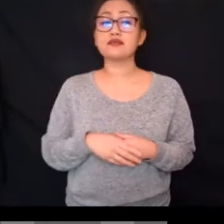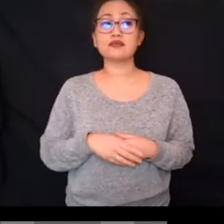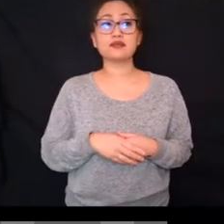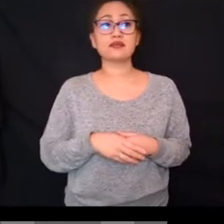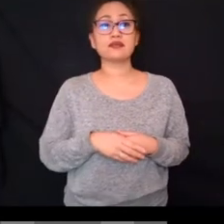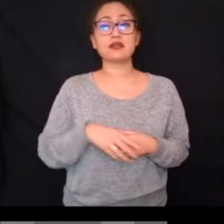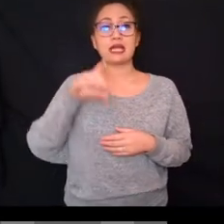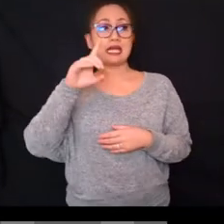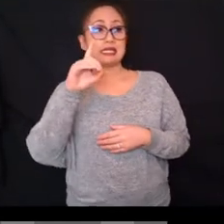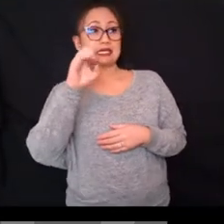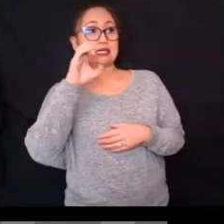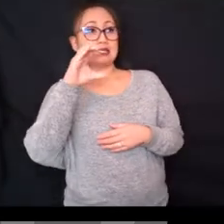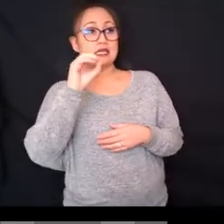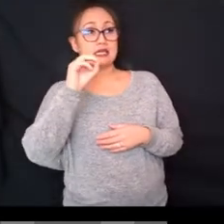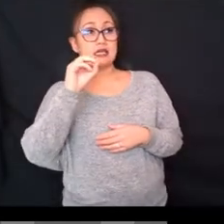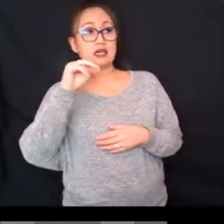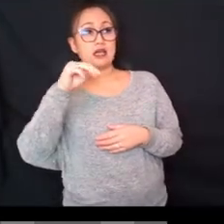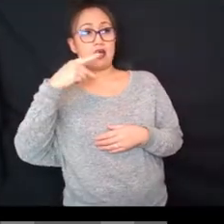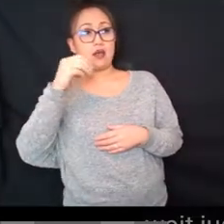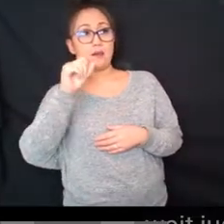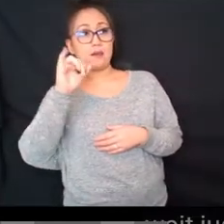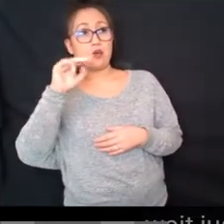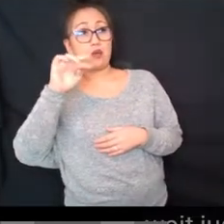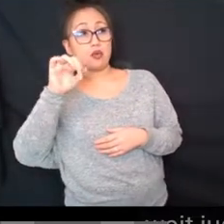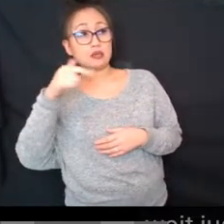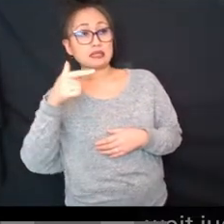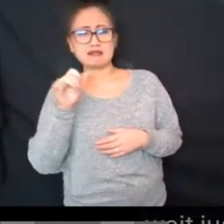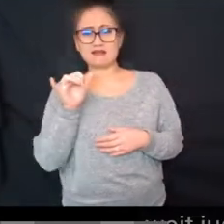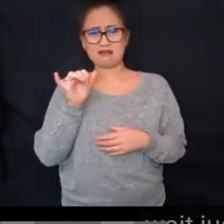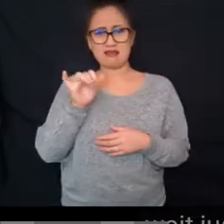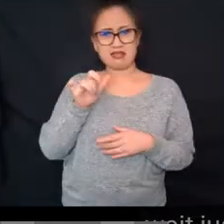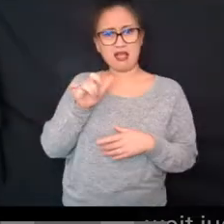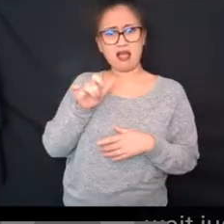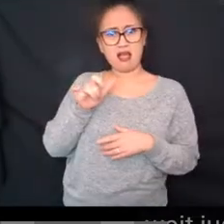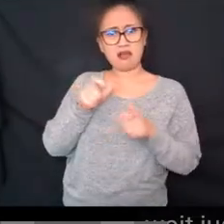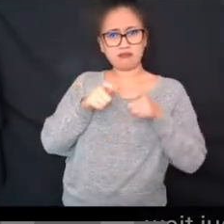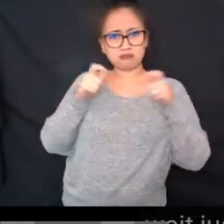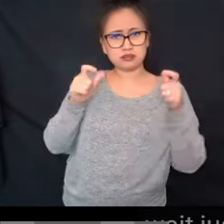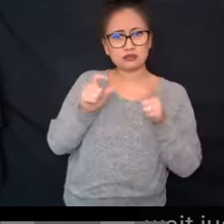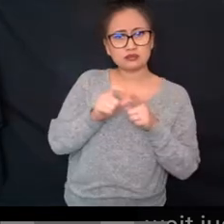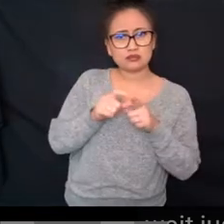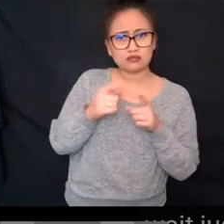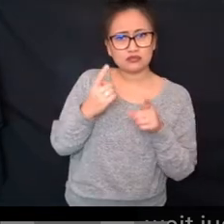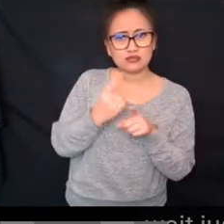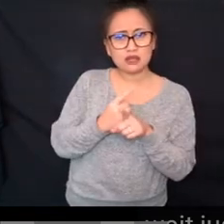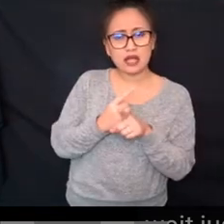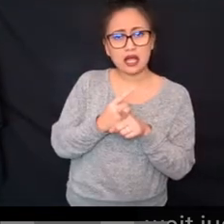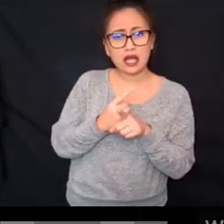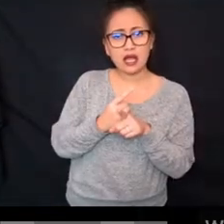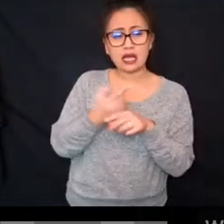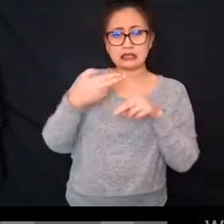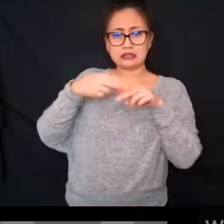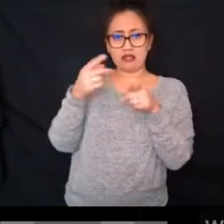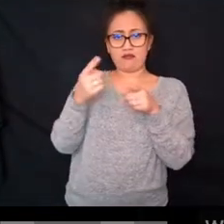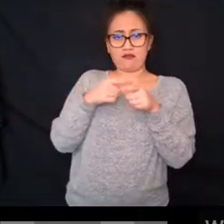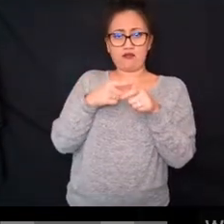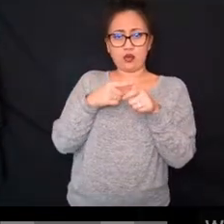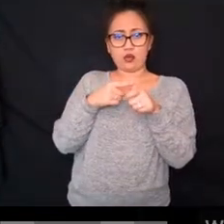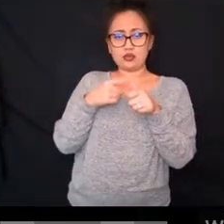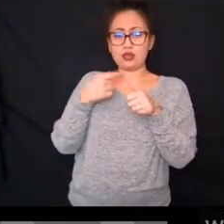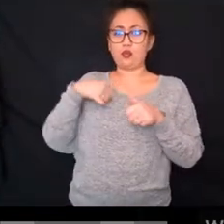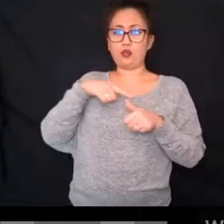Decomposing. Decomposing. Boy, that's a big word, isn't it? All right, I want you to turn to your learning partner. Wait just a minute. I'm going to give you some instructions first. And I want you to tell